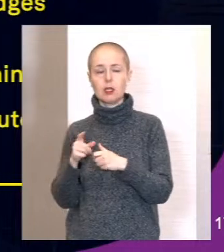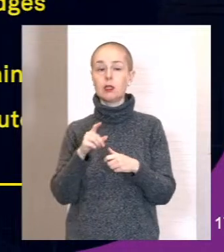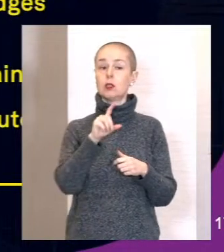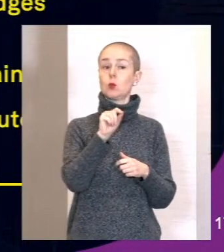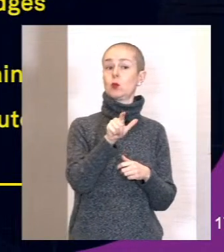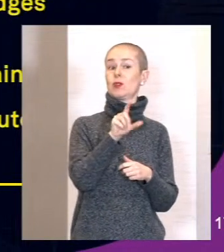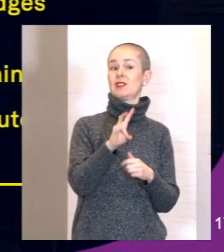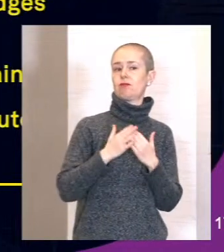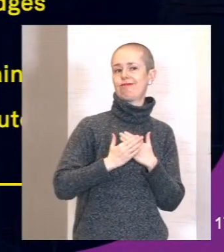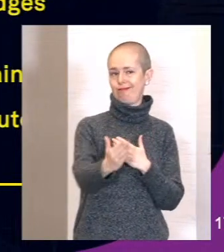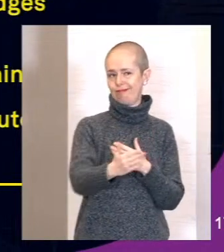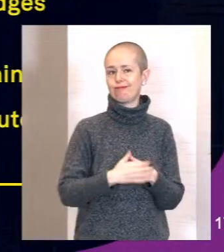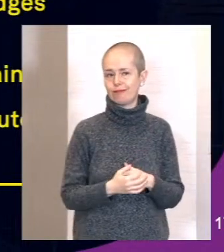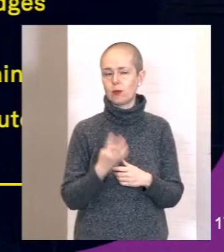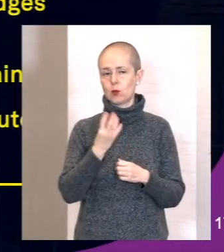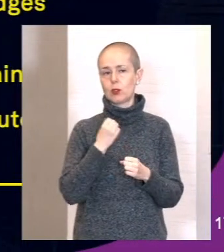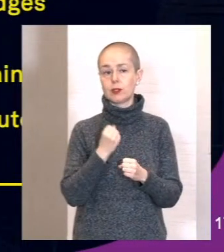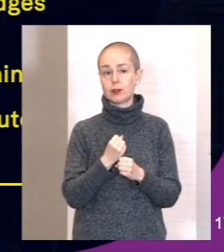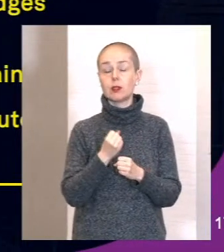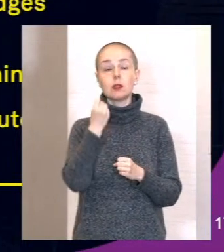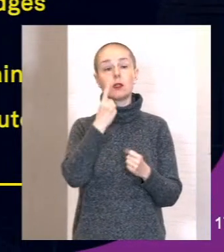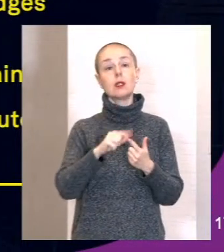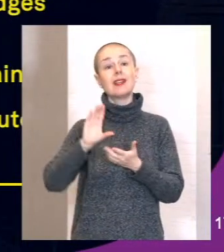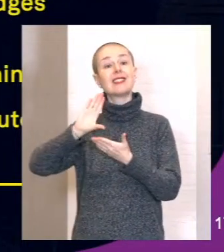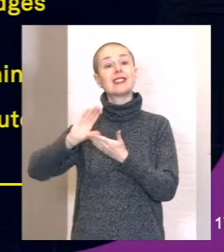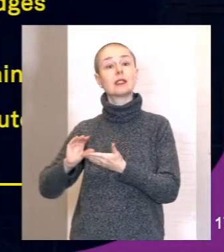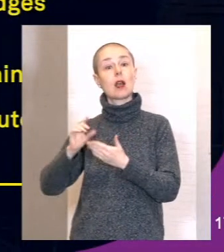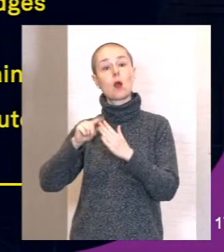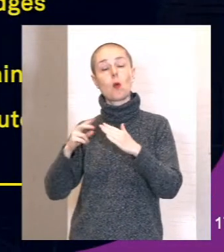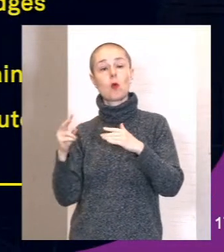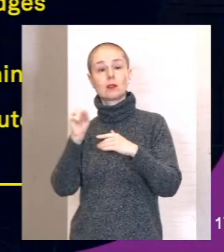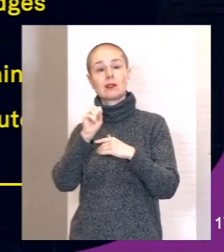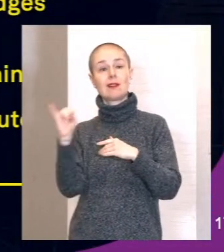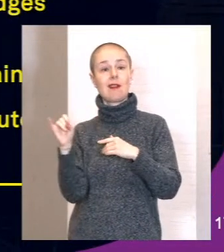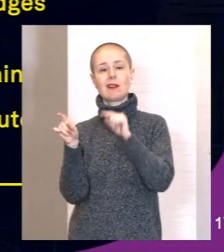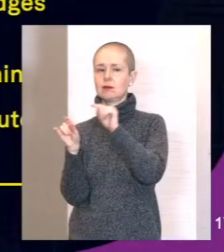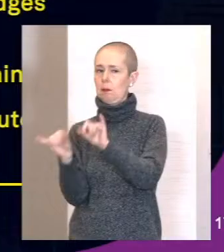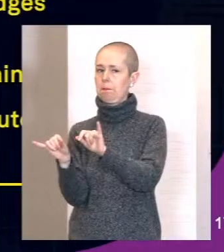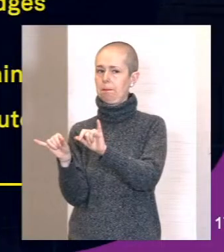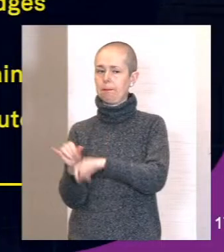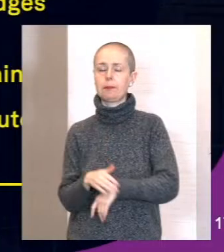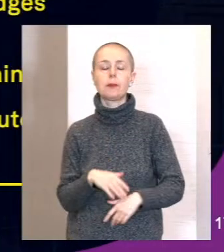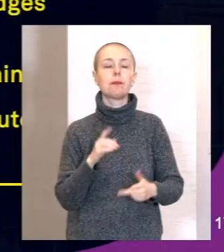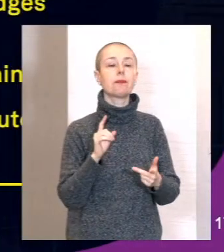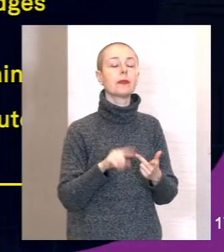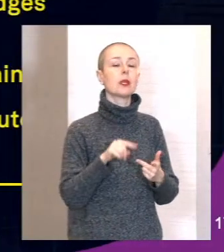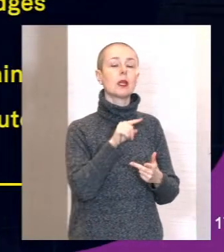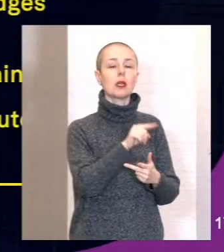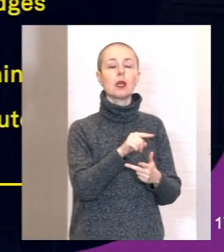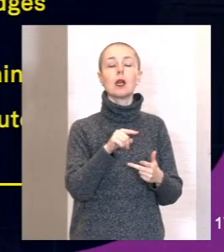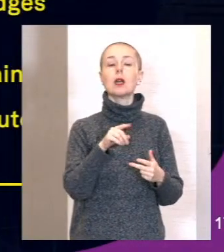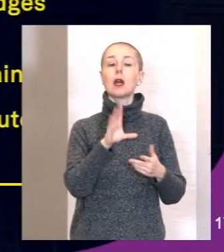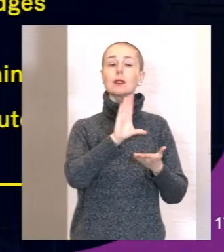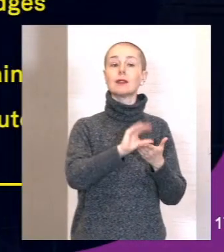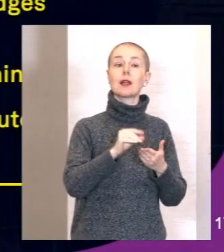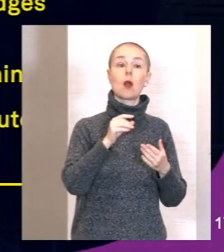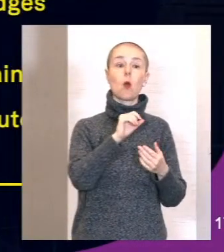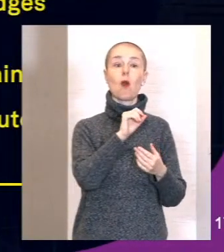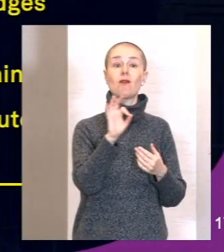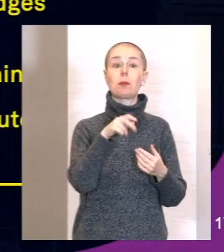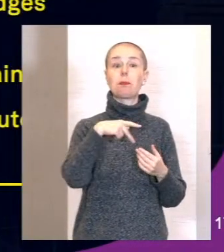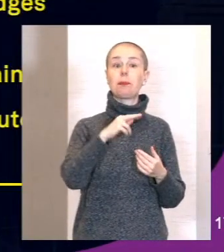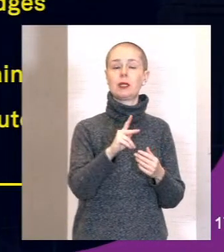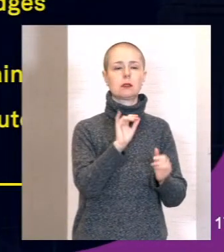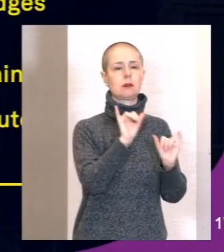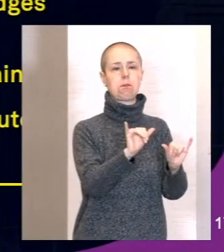discount program at the Staten Island bridges would remain unchanged. The truck discount at off-peak hours would remain unchanged, and the